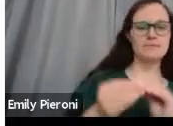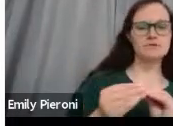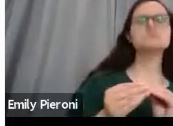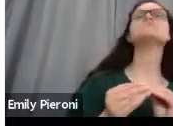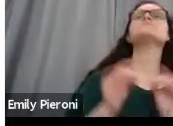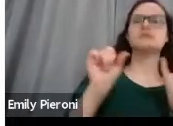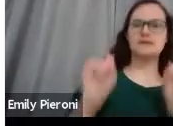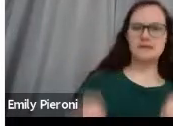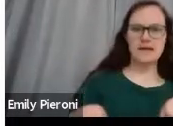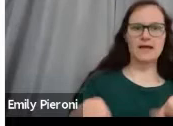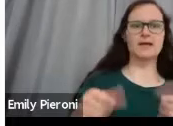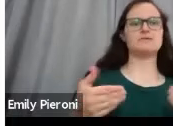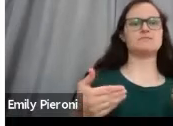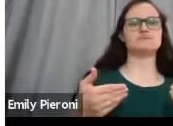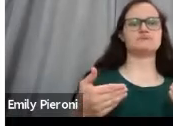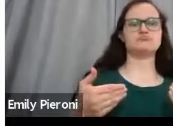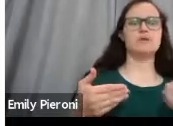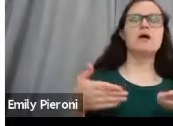later.